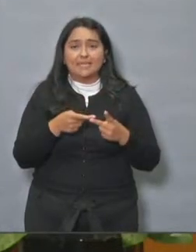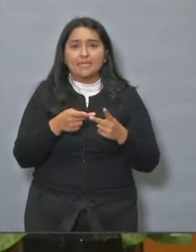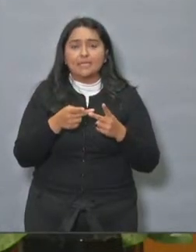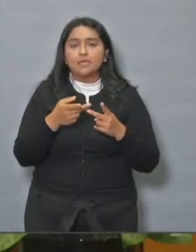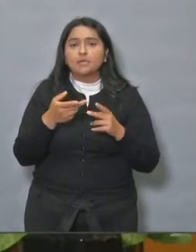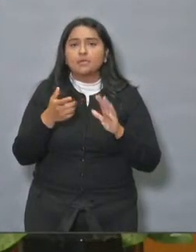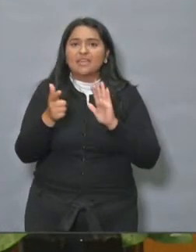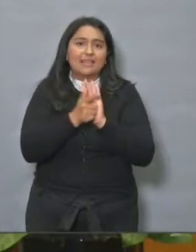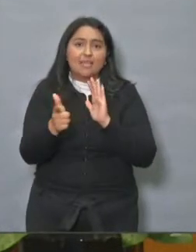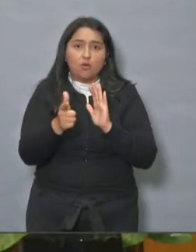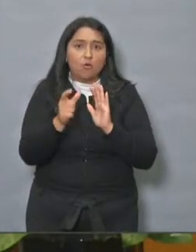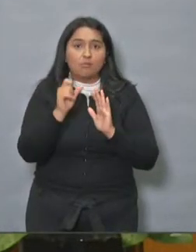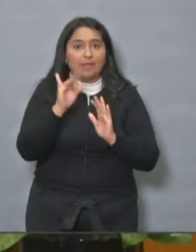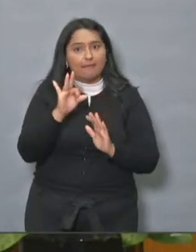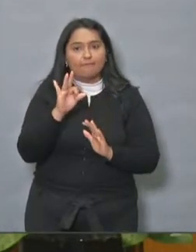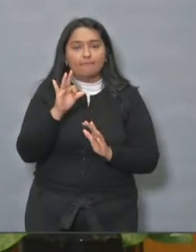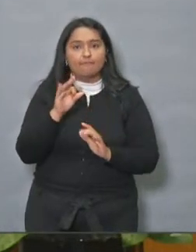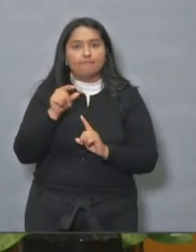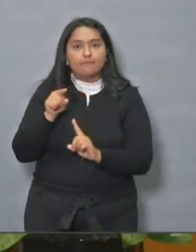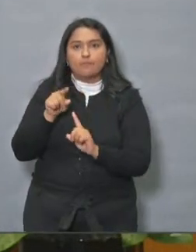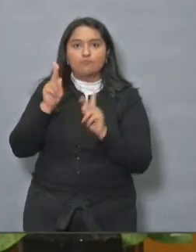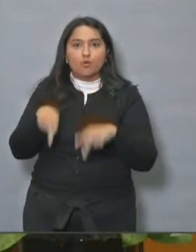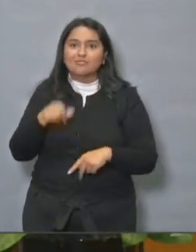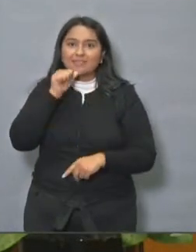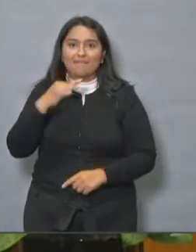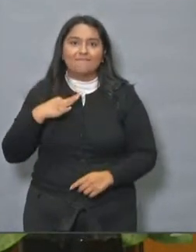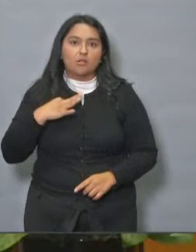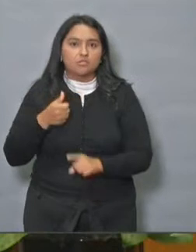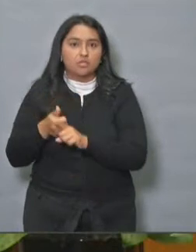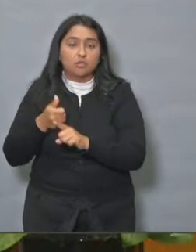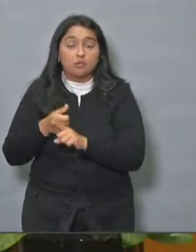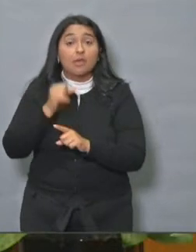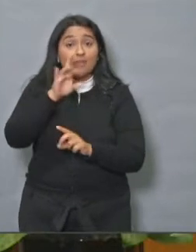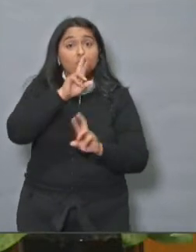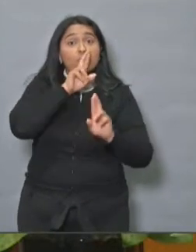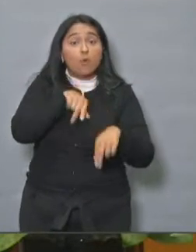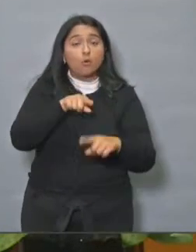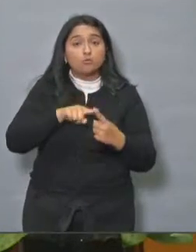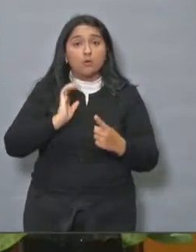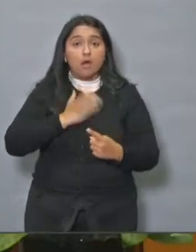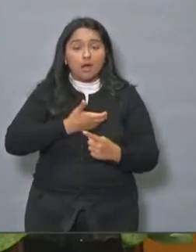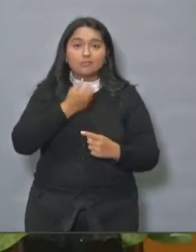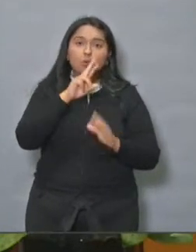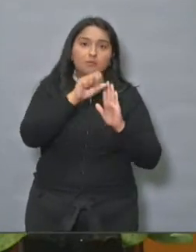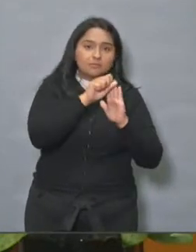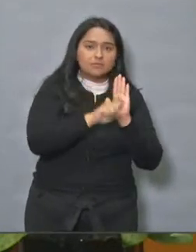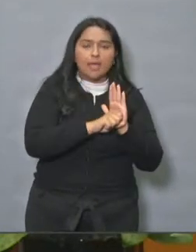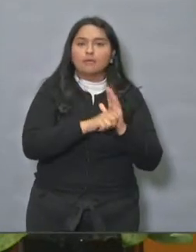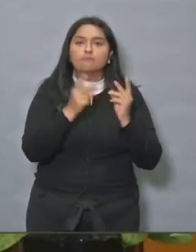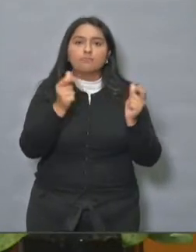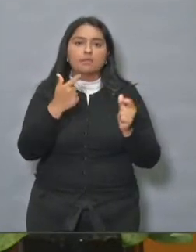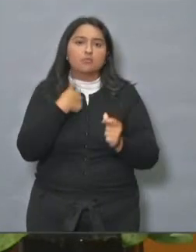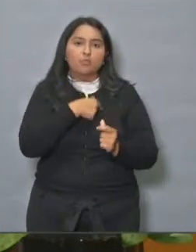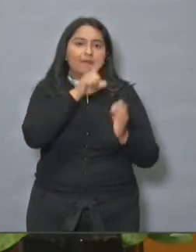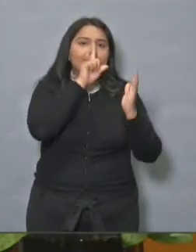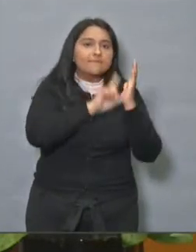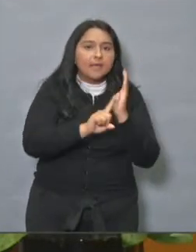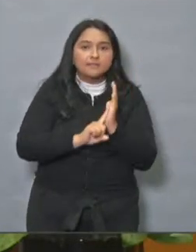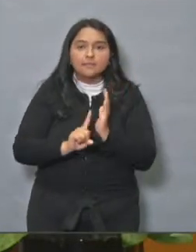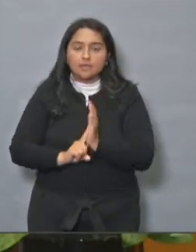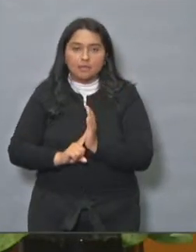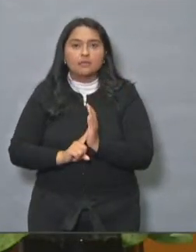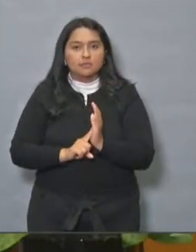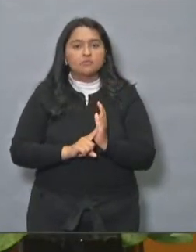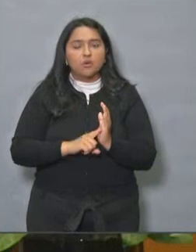to us through a complaint, we immediately do an investigation. There are protocols that every skilled nursing